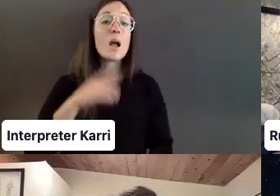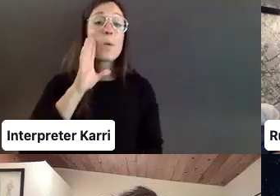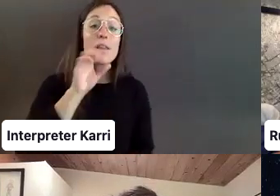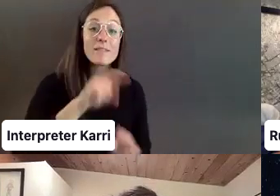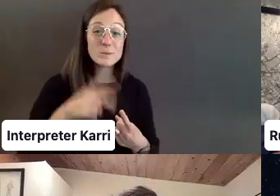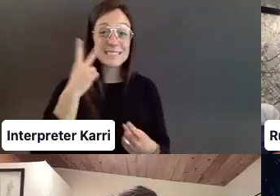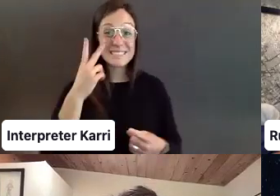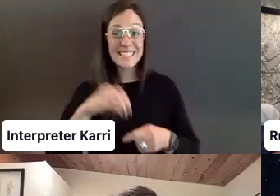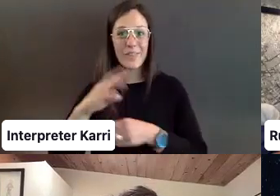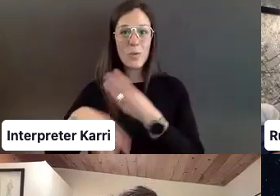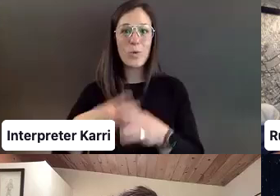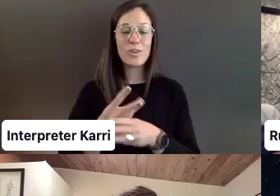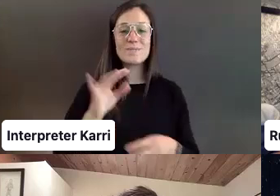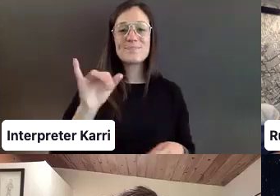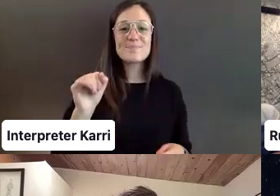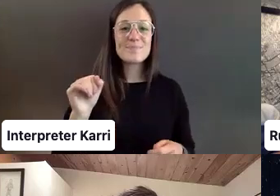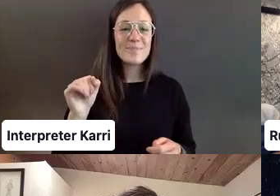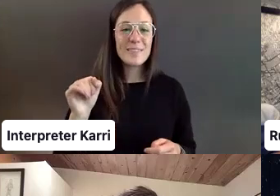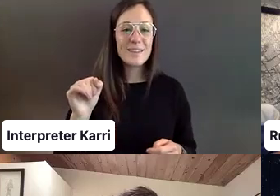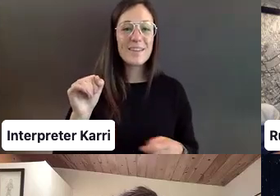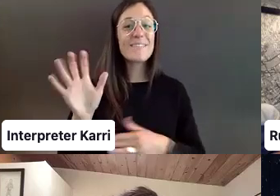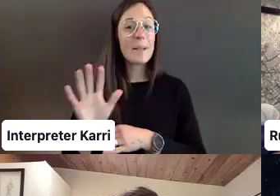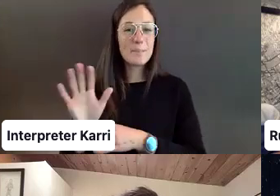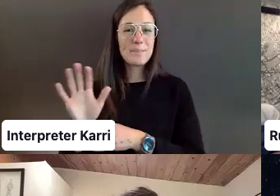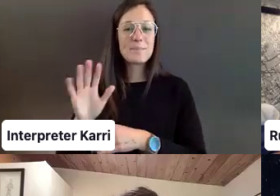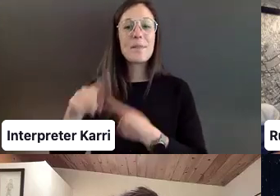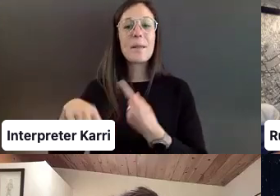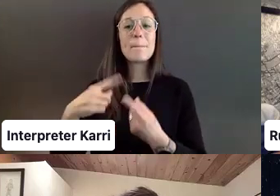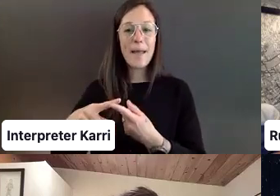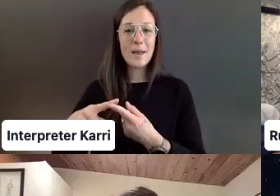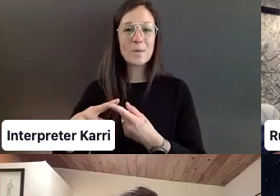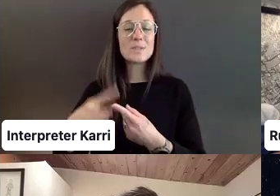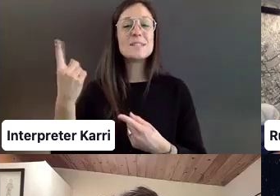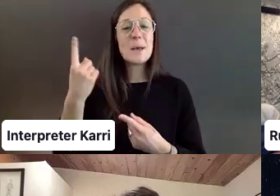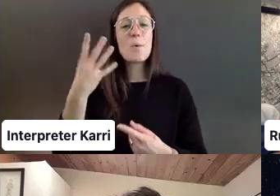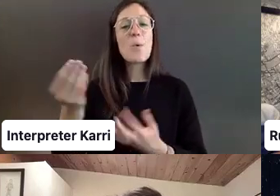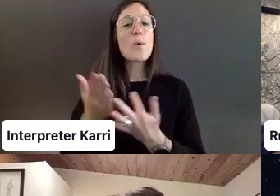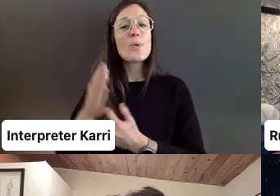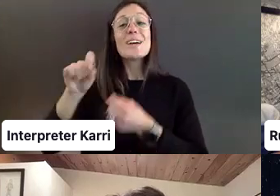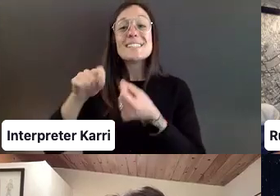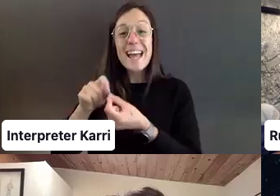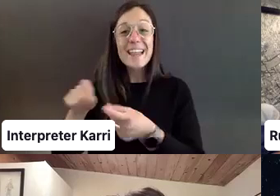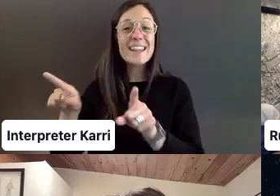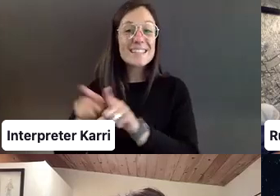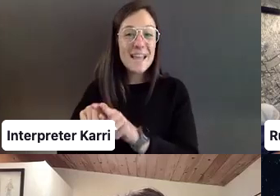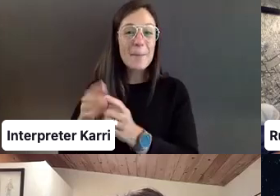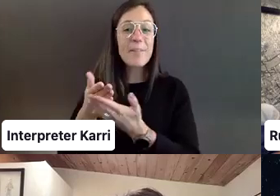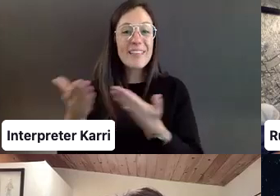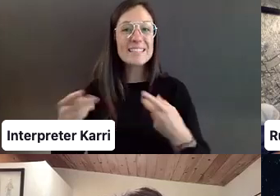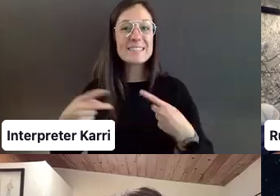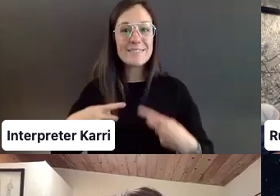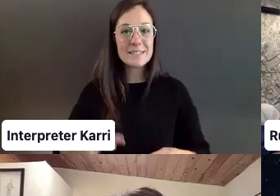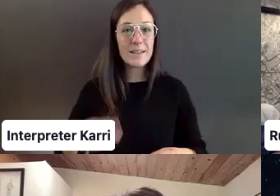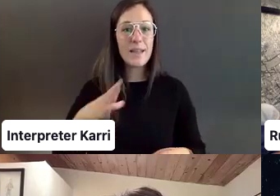in the world is film about someone going through exactly the same things physically and